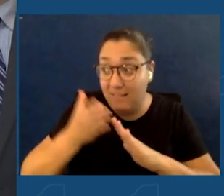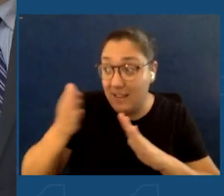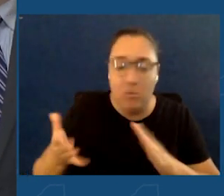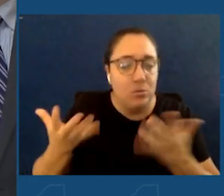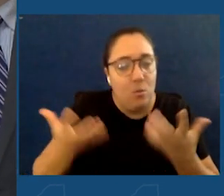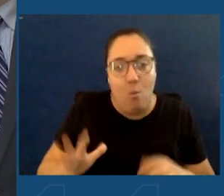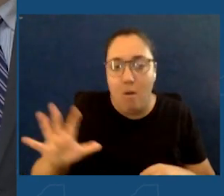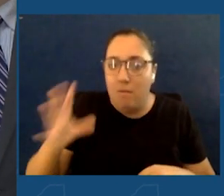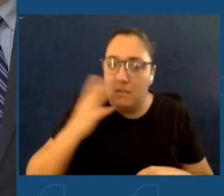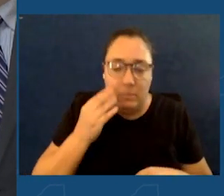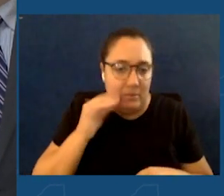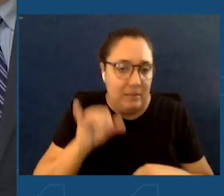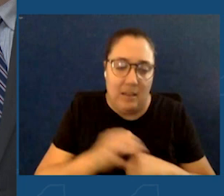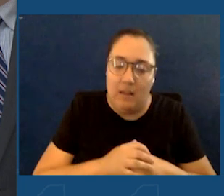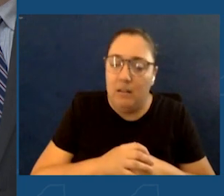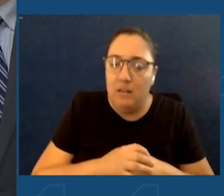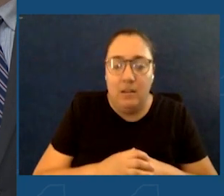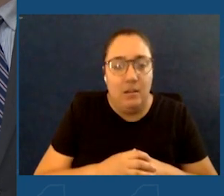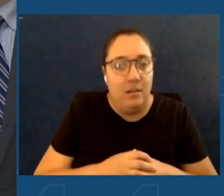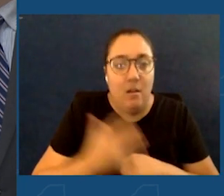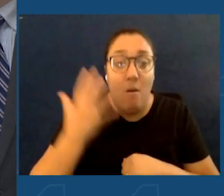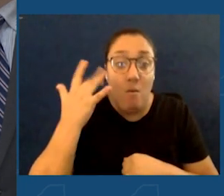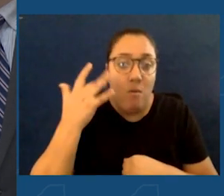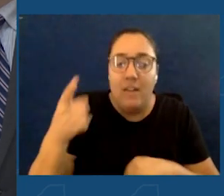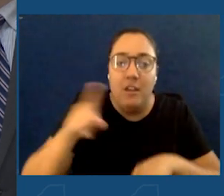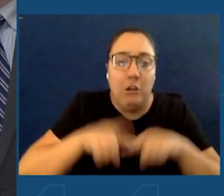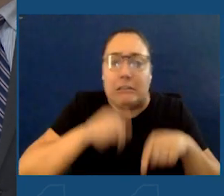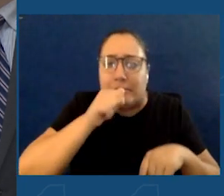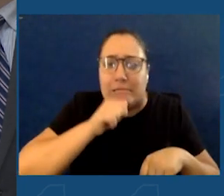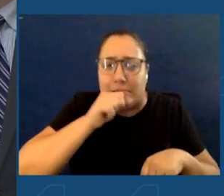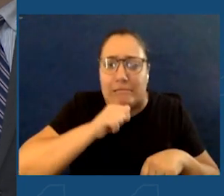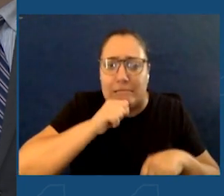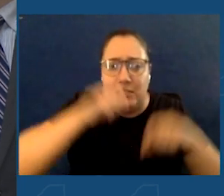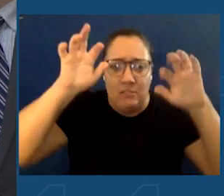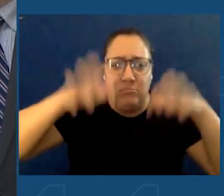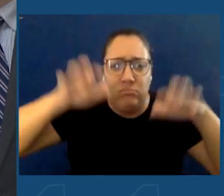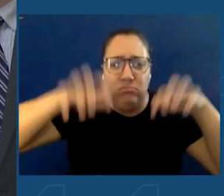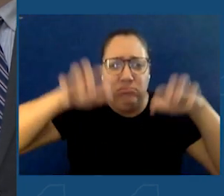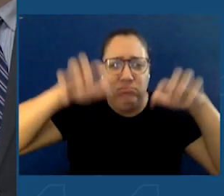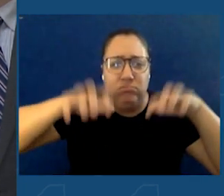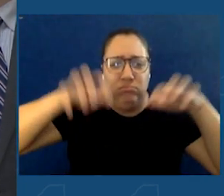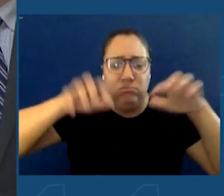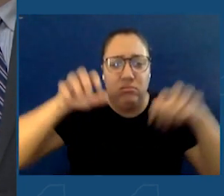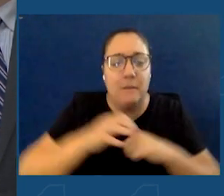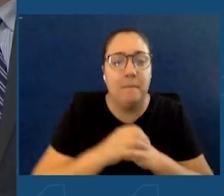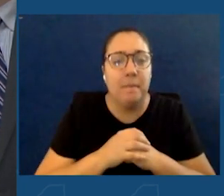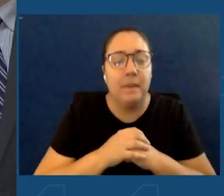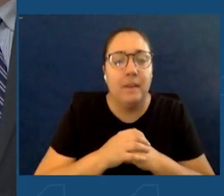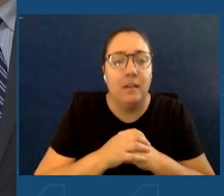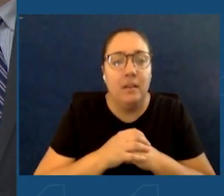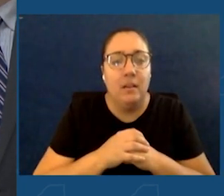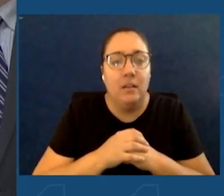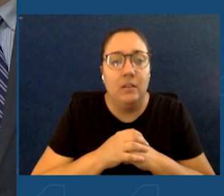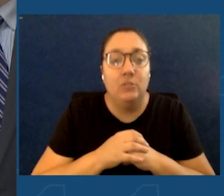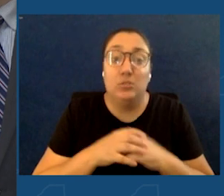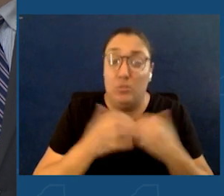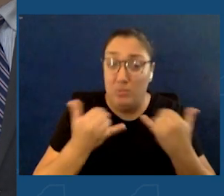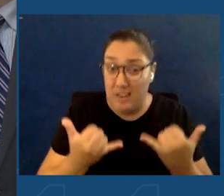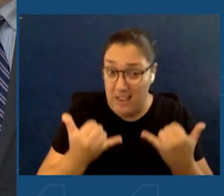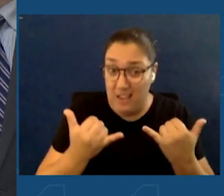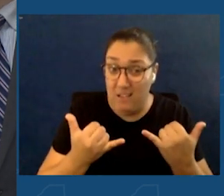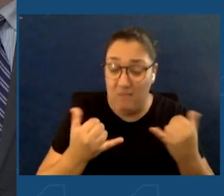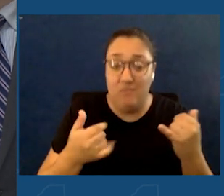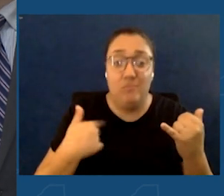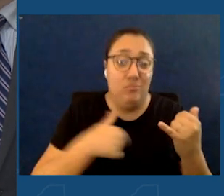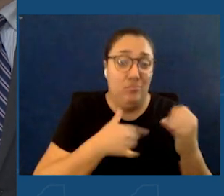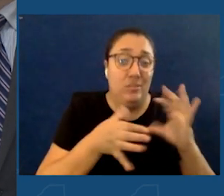could not withstand the record rain that fell from the heavens over that period of time. So as we say here on Long Island, we